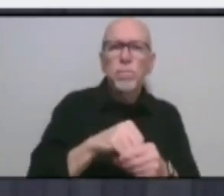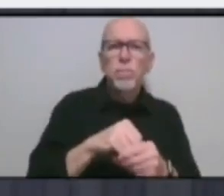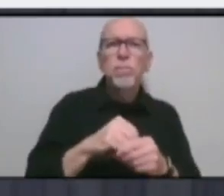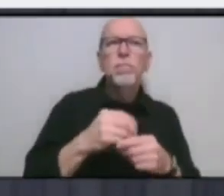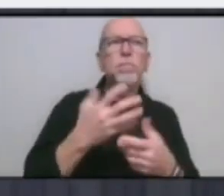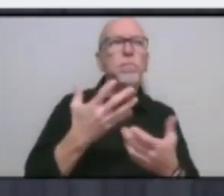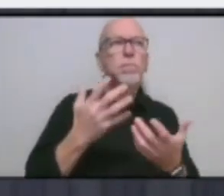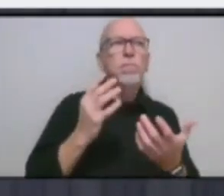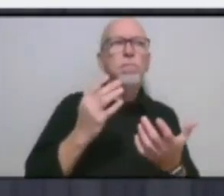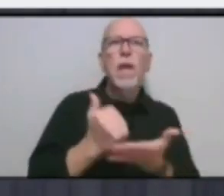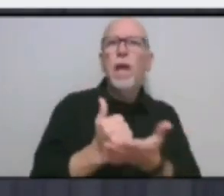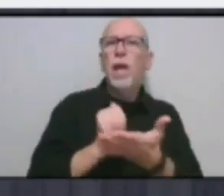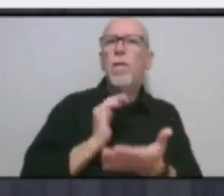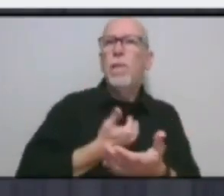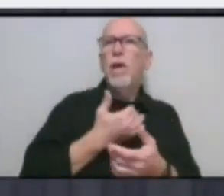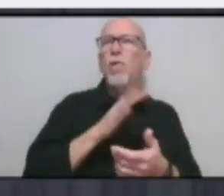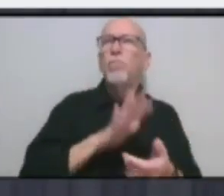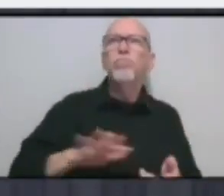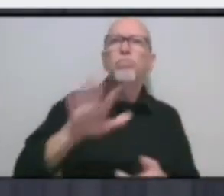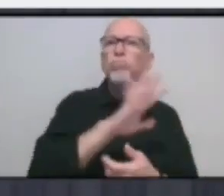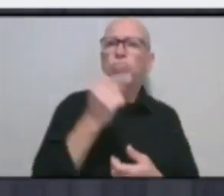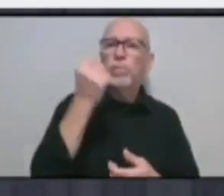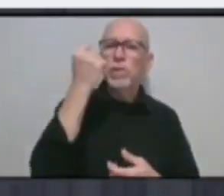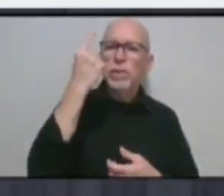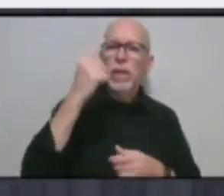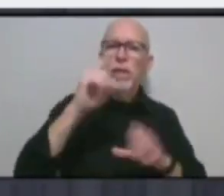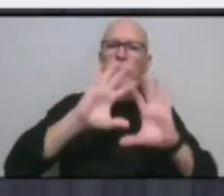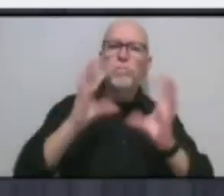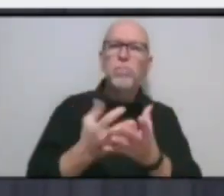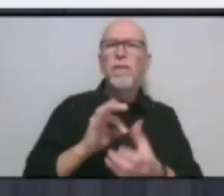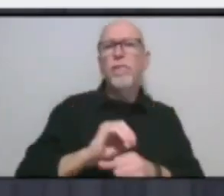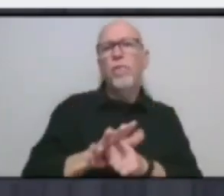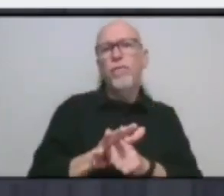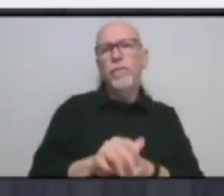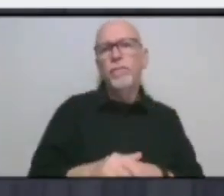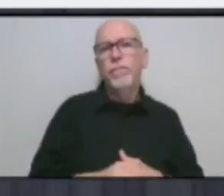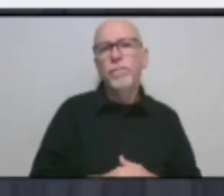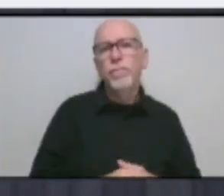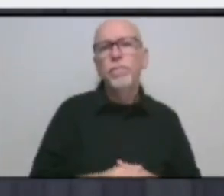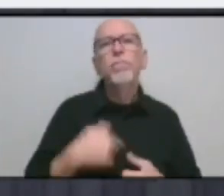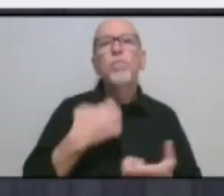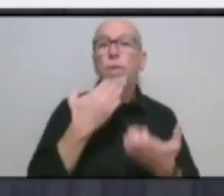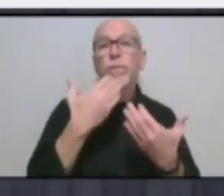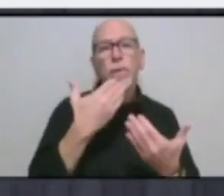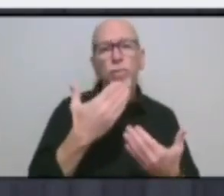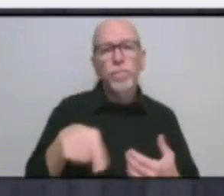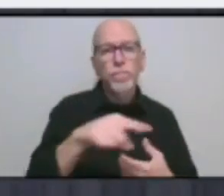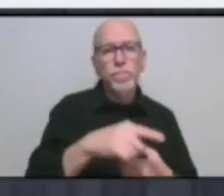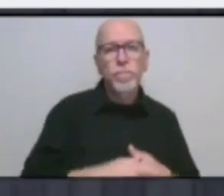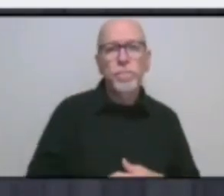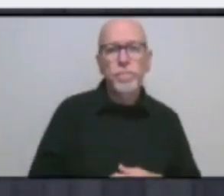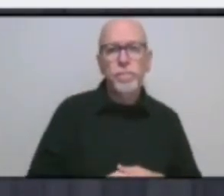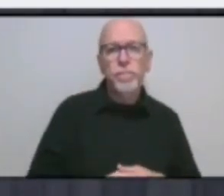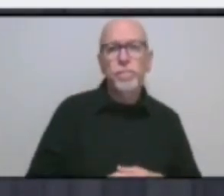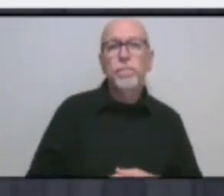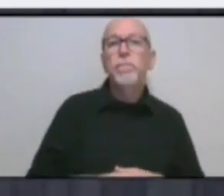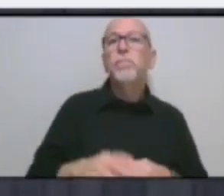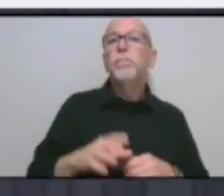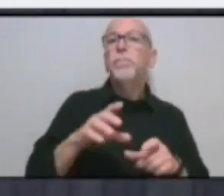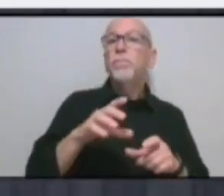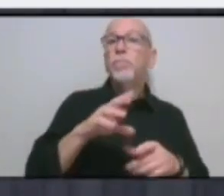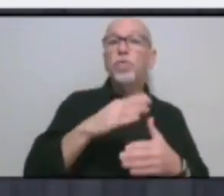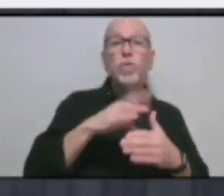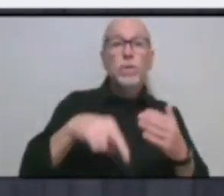our national understanding of COVID-19. And again, we say thank you. As a result, the following